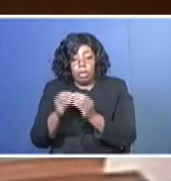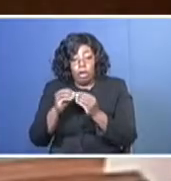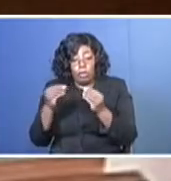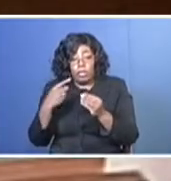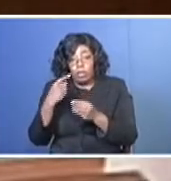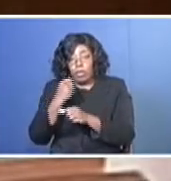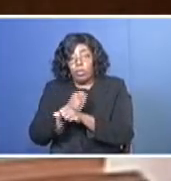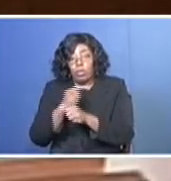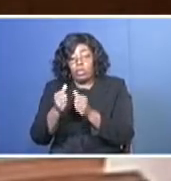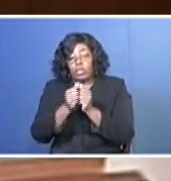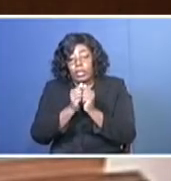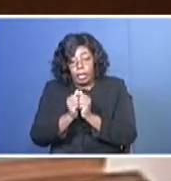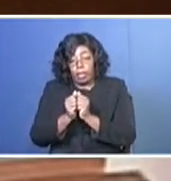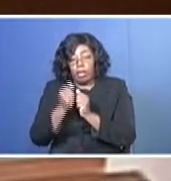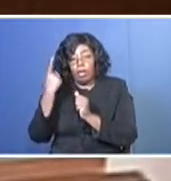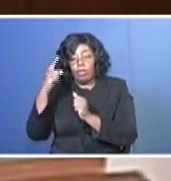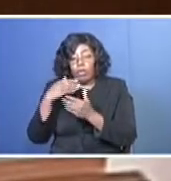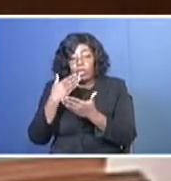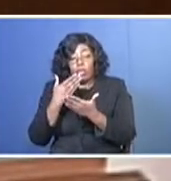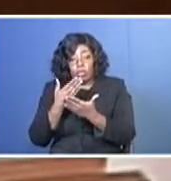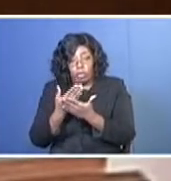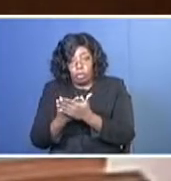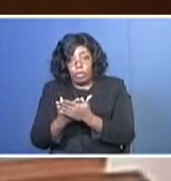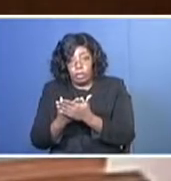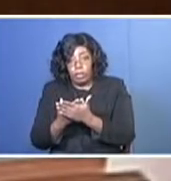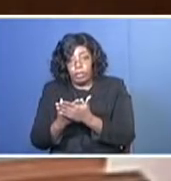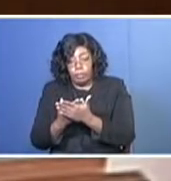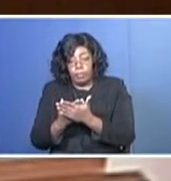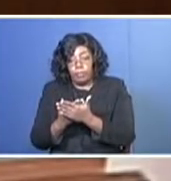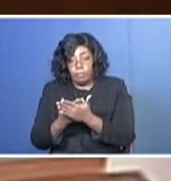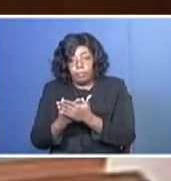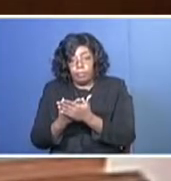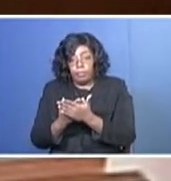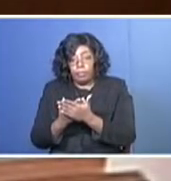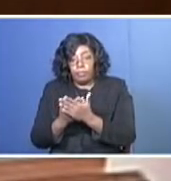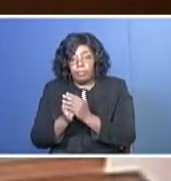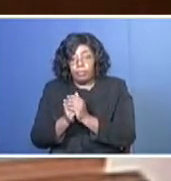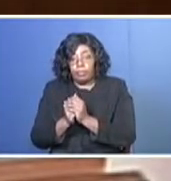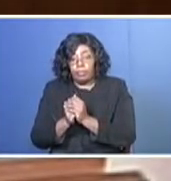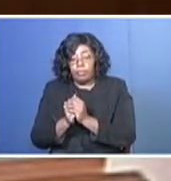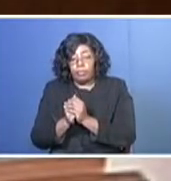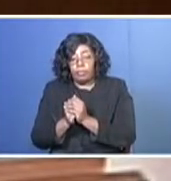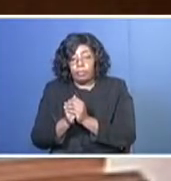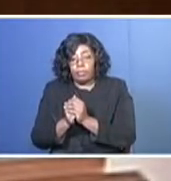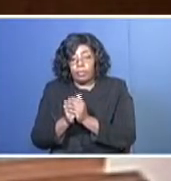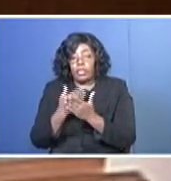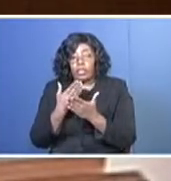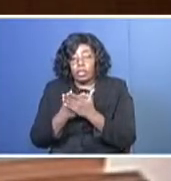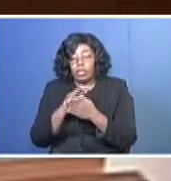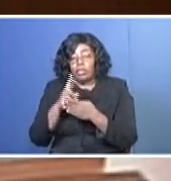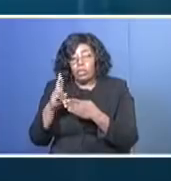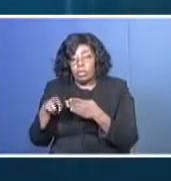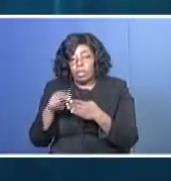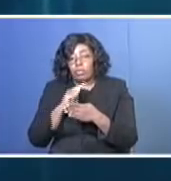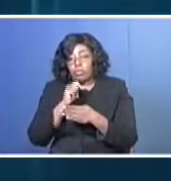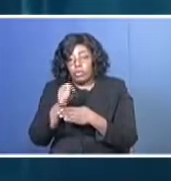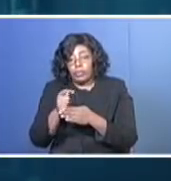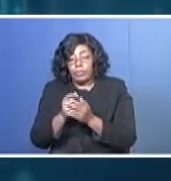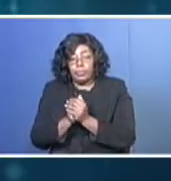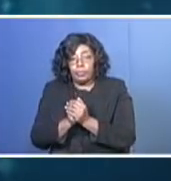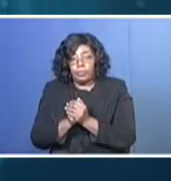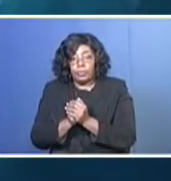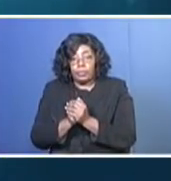together for the common good turns out to be the reality. Well, still